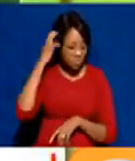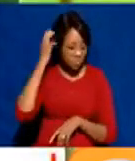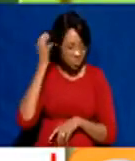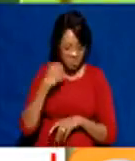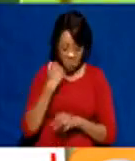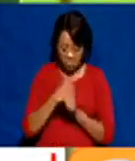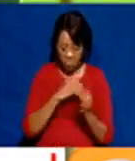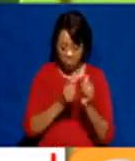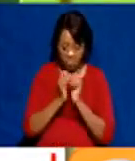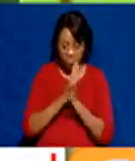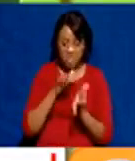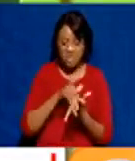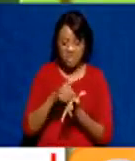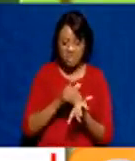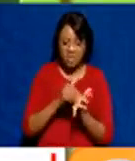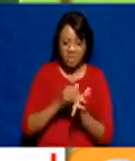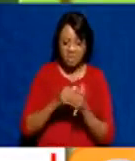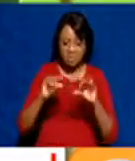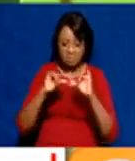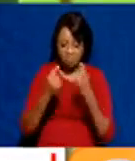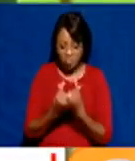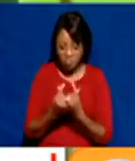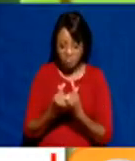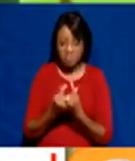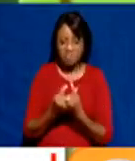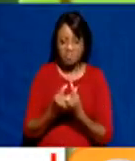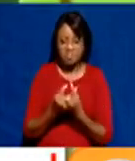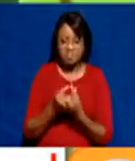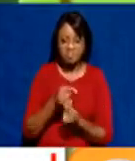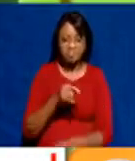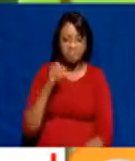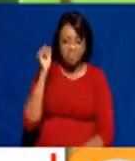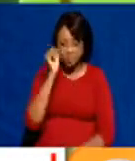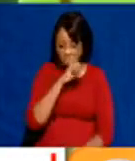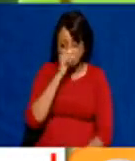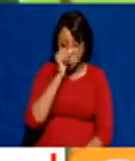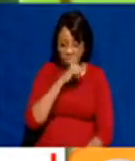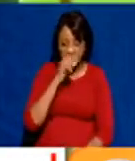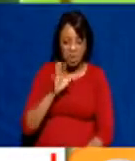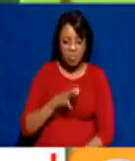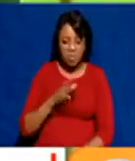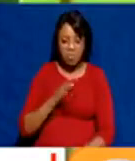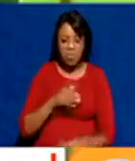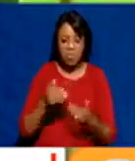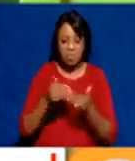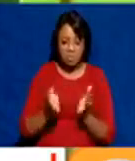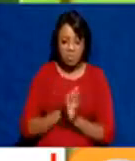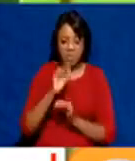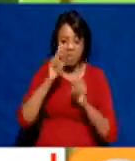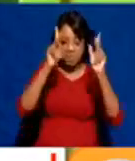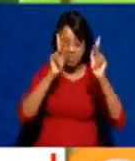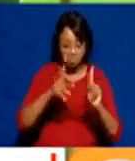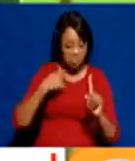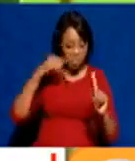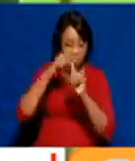groups. So that was street-connected youth and women and Kisumu. And part of our work was to, you know, improve their livelihoods and give